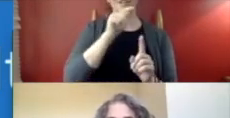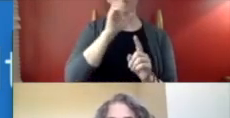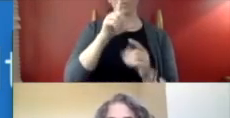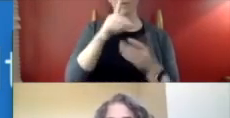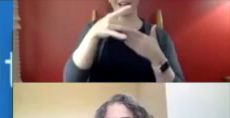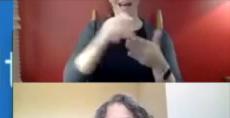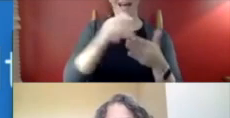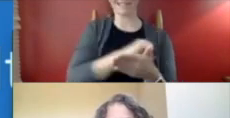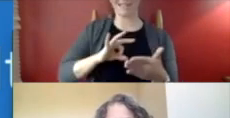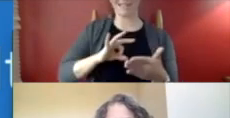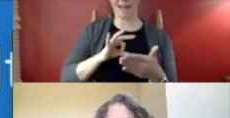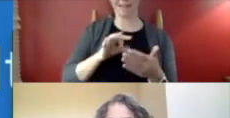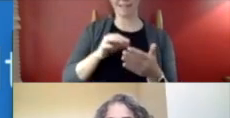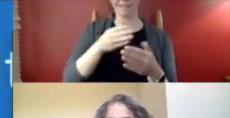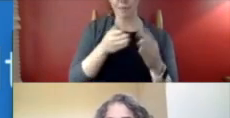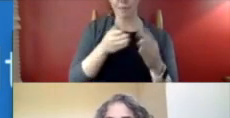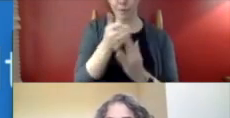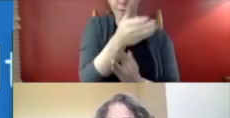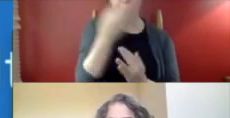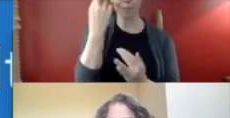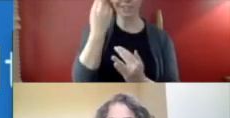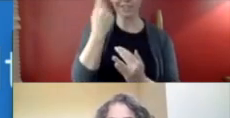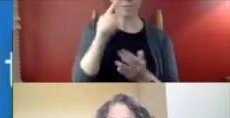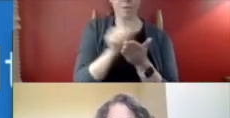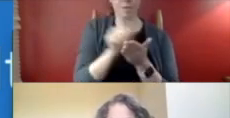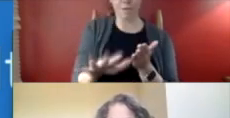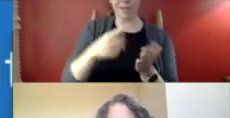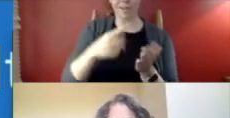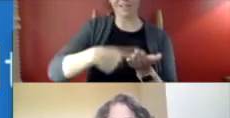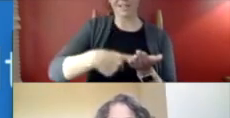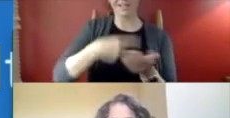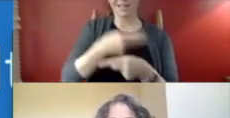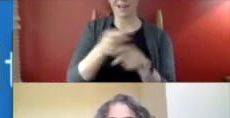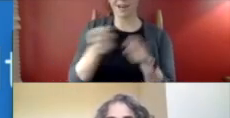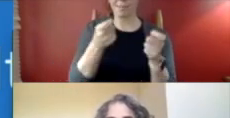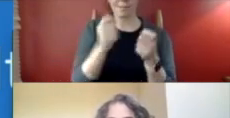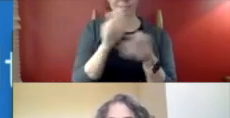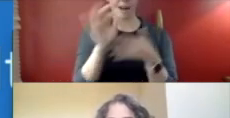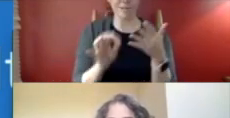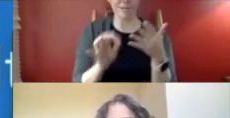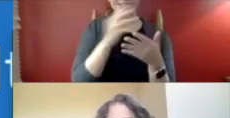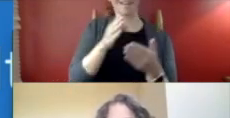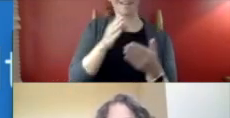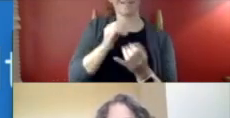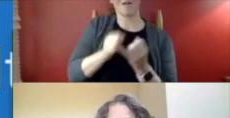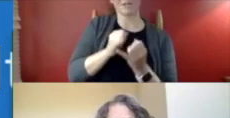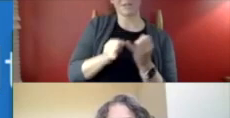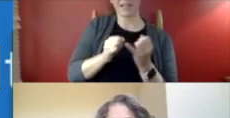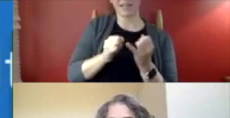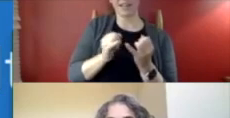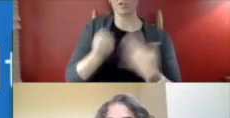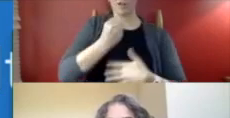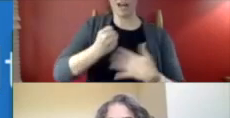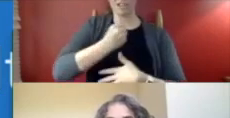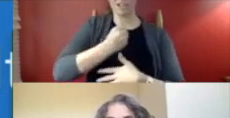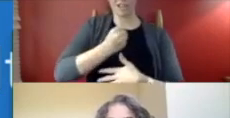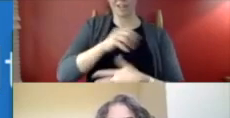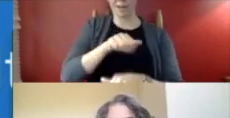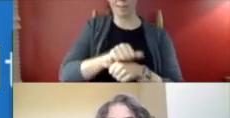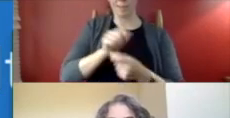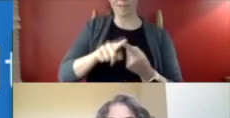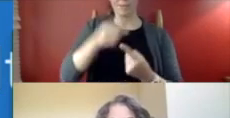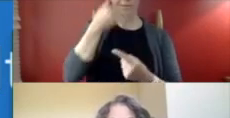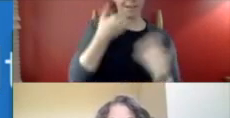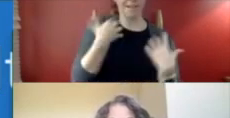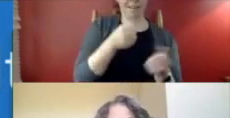patient's reasons for removal, discussion of care management options, and ultimately triaging the appointment to telehealth, in-person